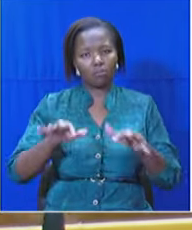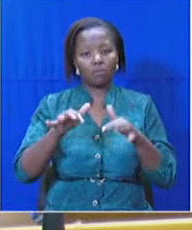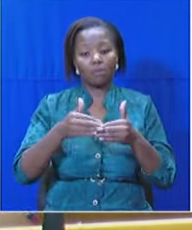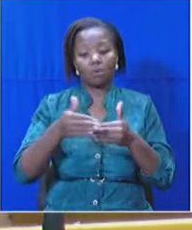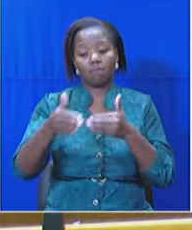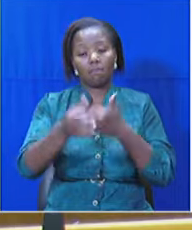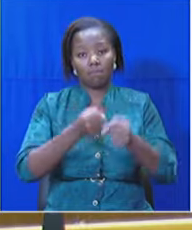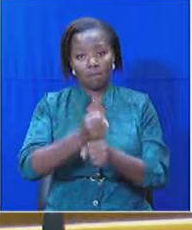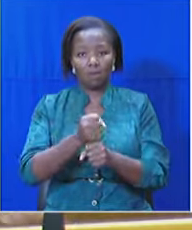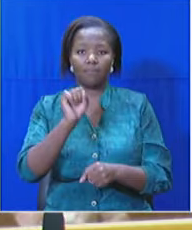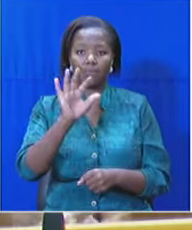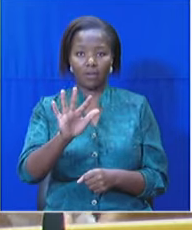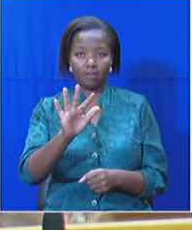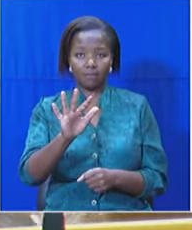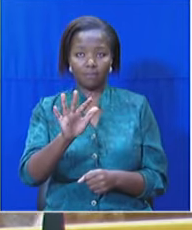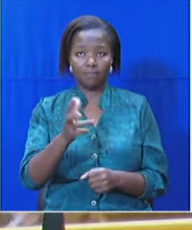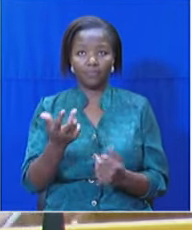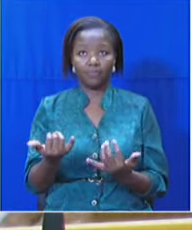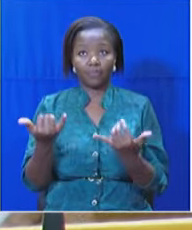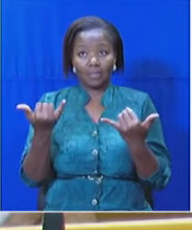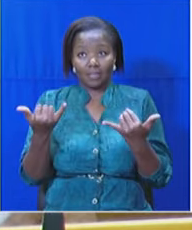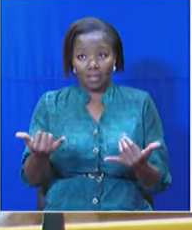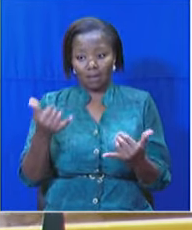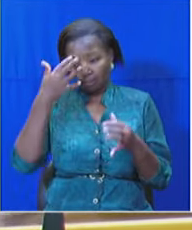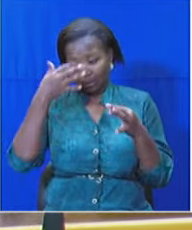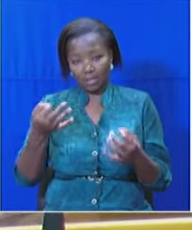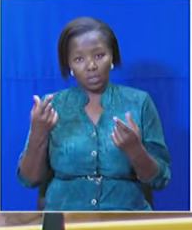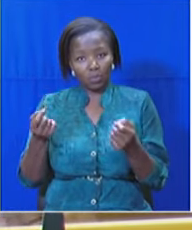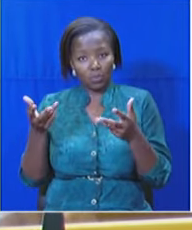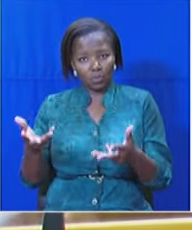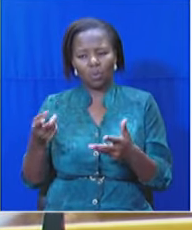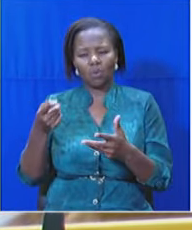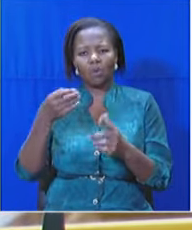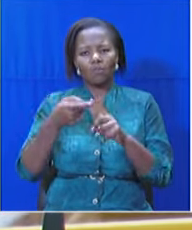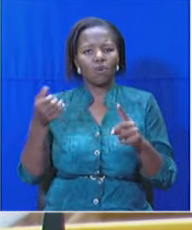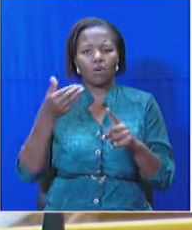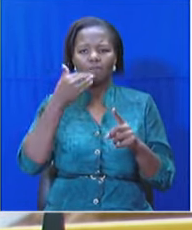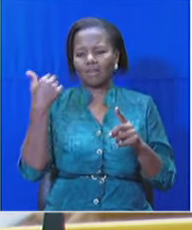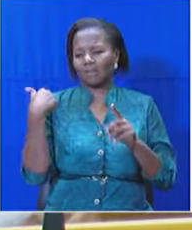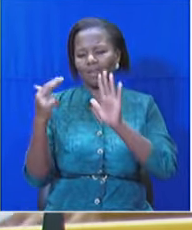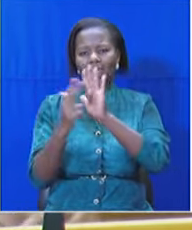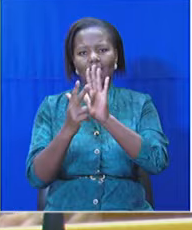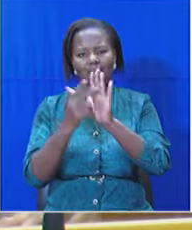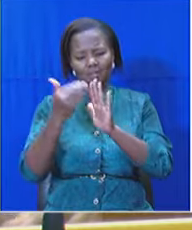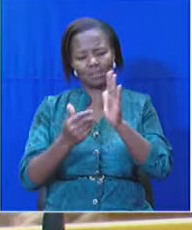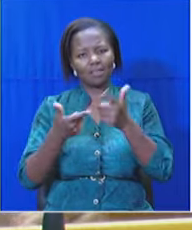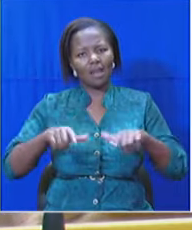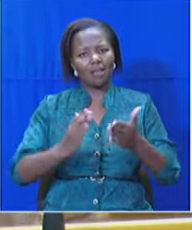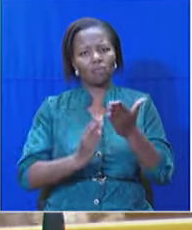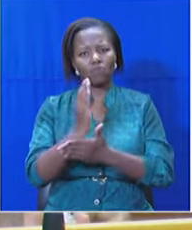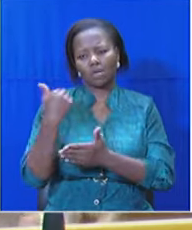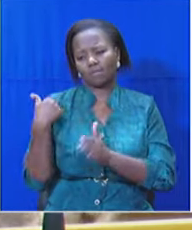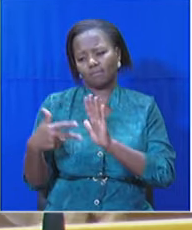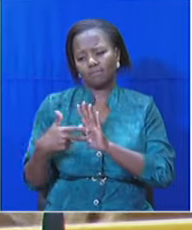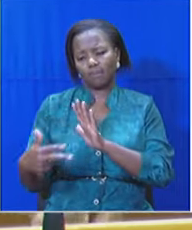years. This resolution led to the restitution of the Land Rights Amendment Act, which was signed into law on the 30th of